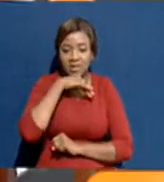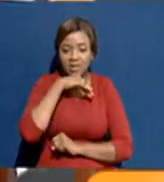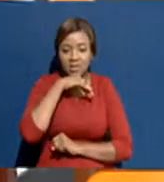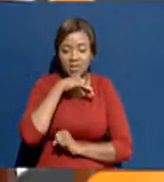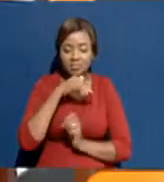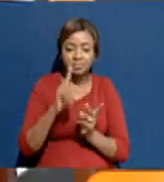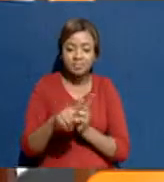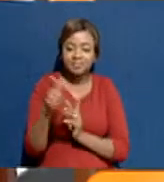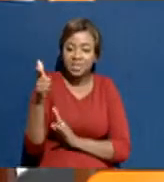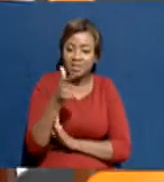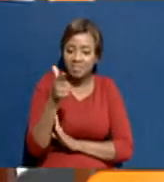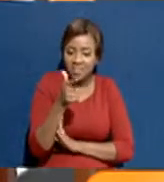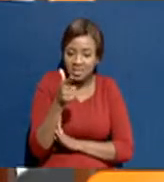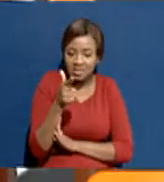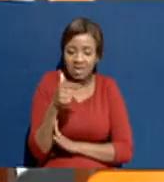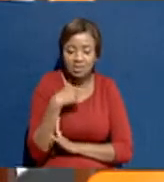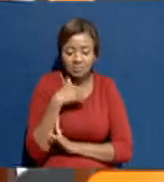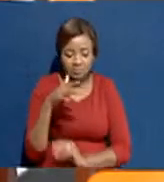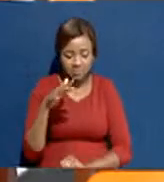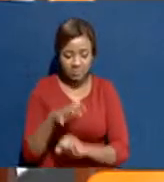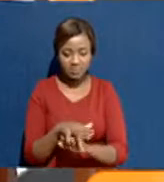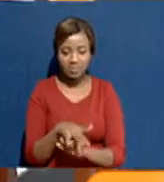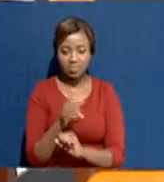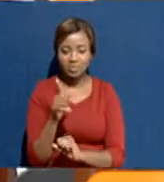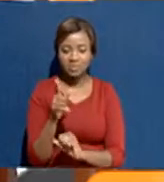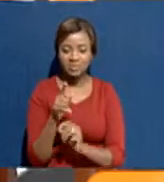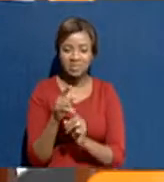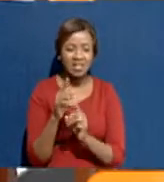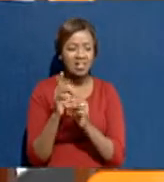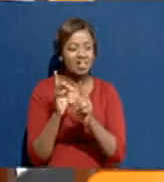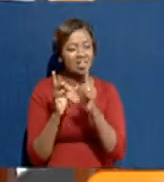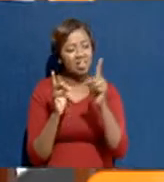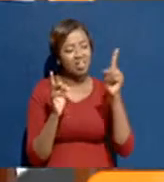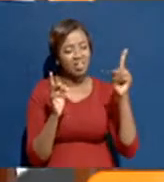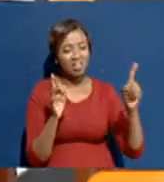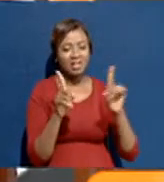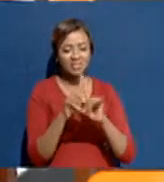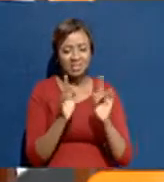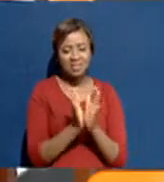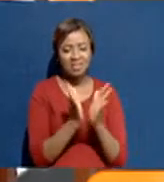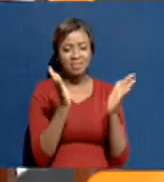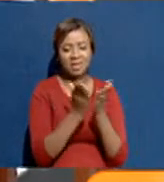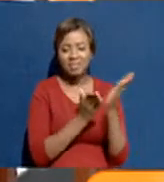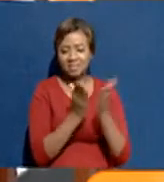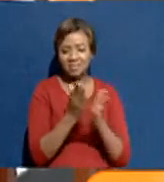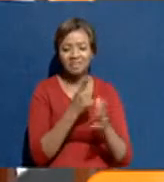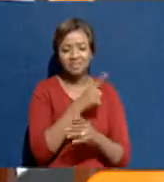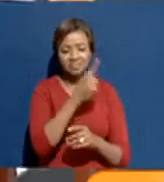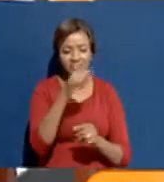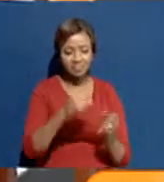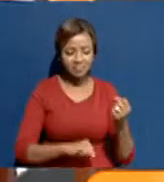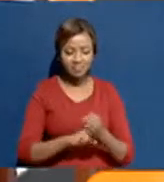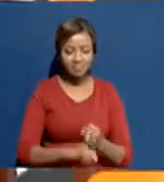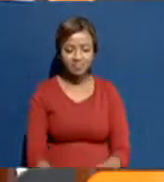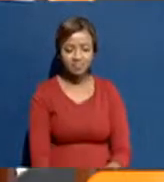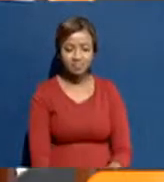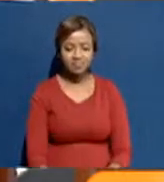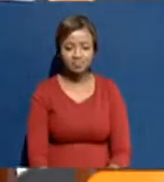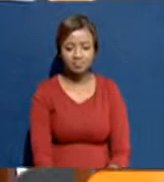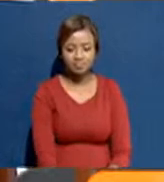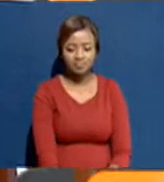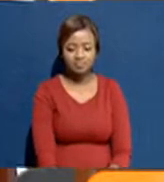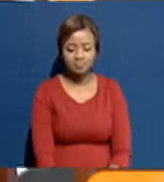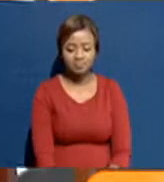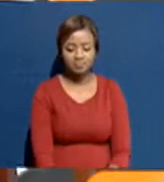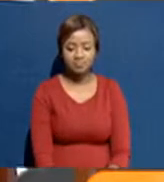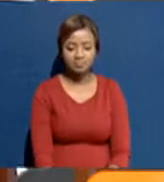media, in the civil society. Everywhere you go, even in the public service, there are those who are supporting